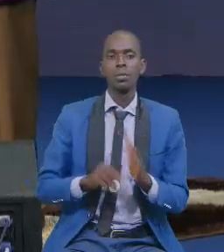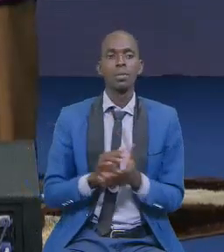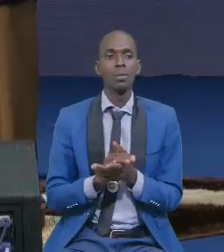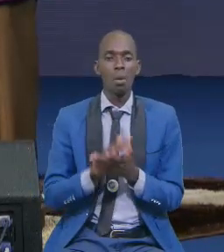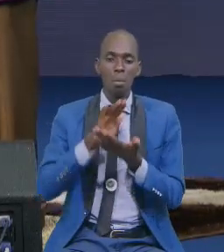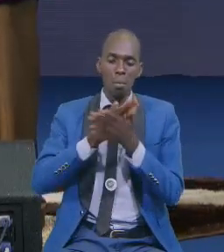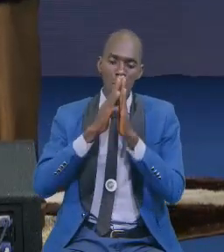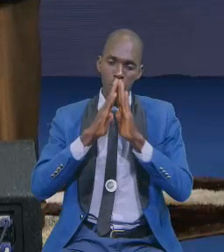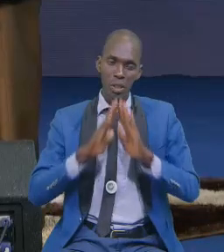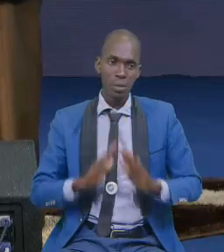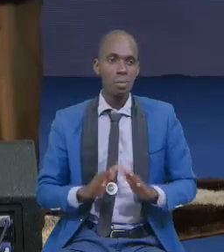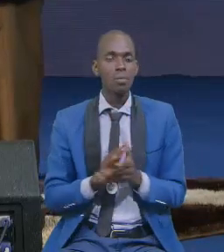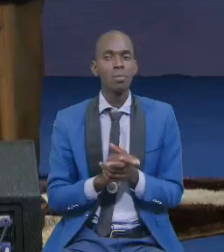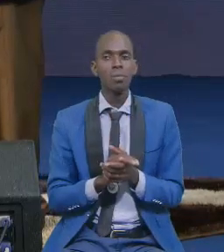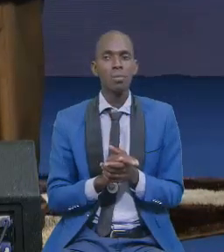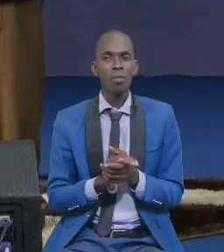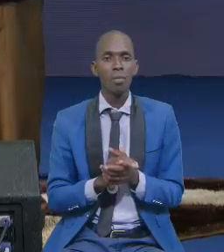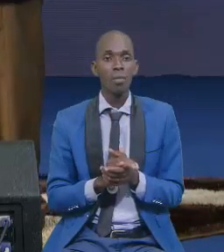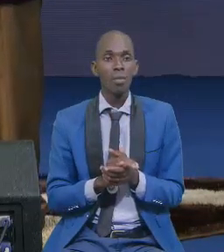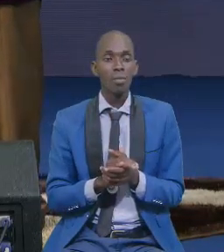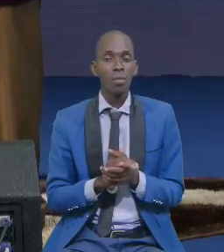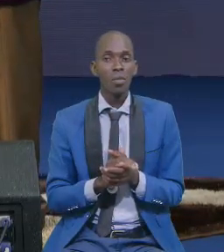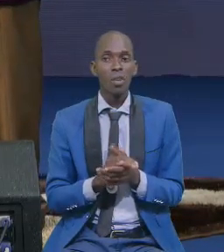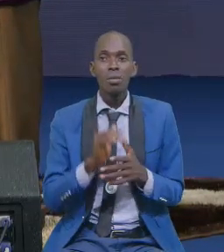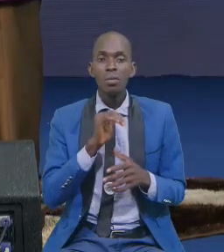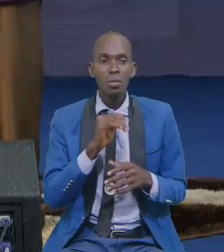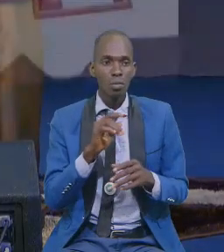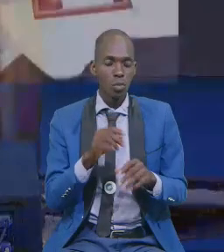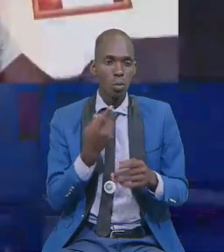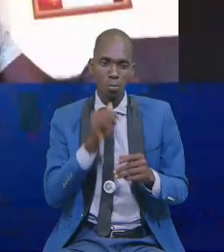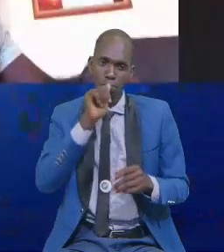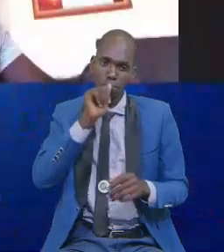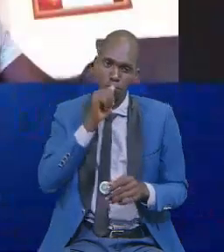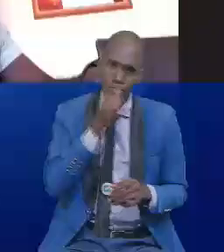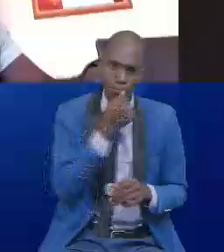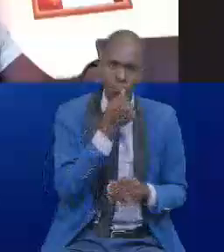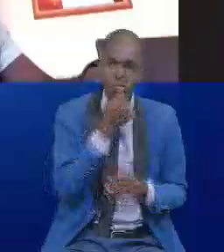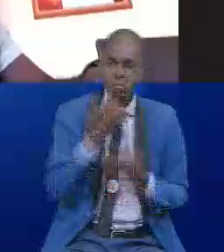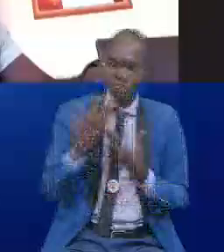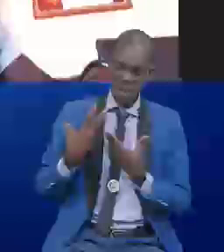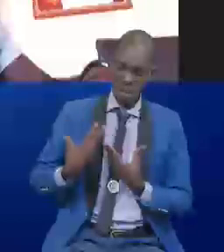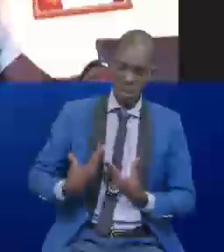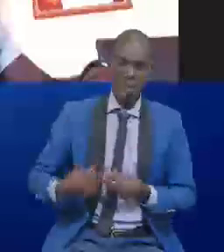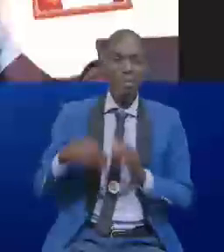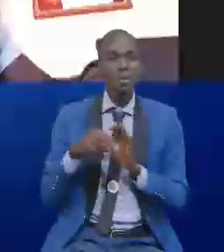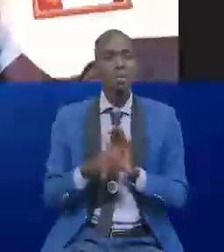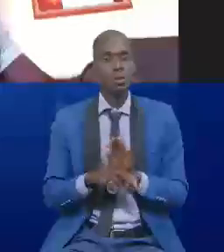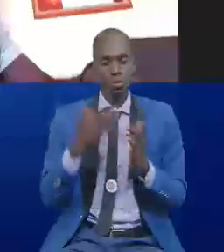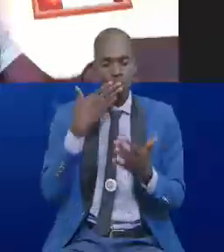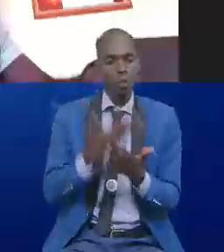Peace. That's the kingdom. Long suffering, gentleness,